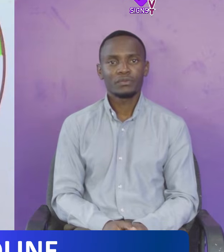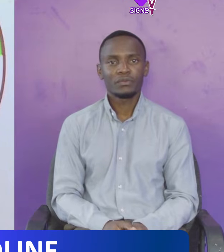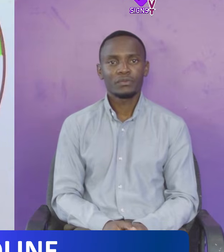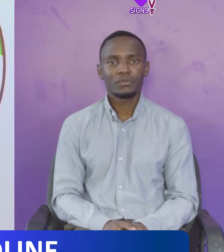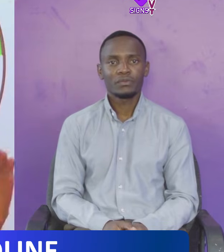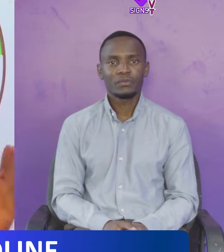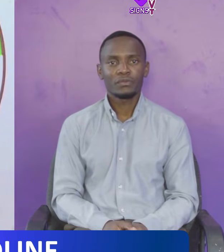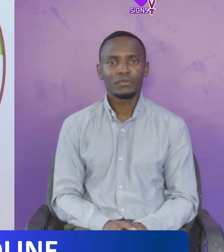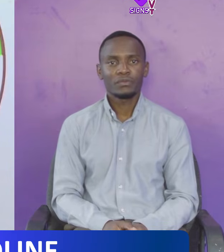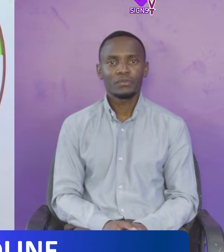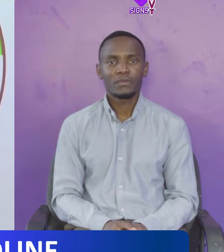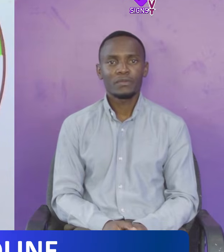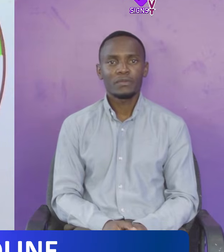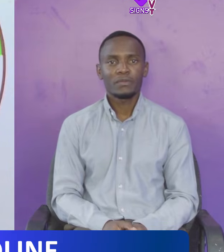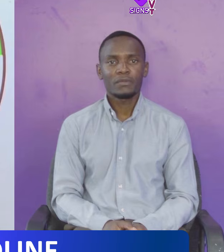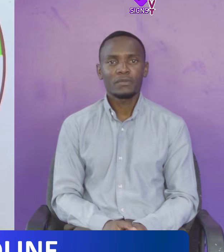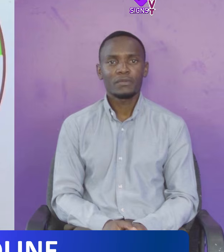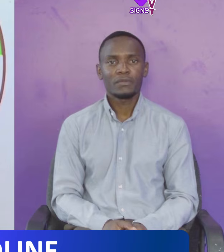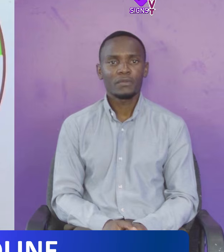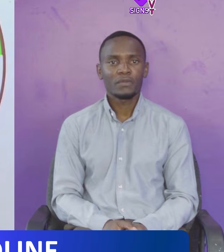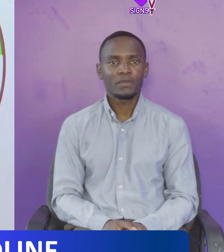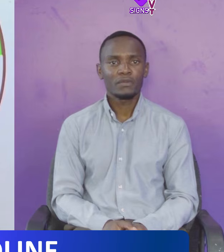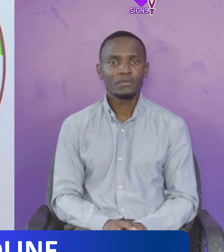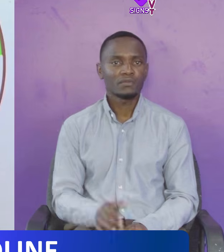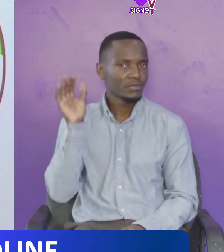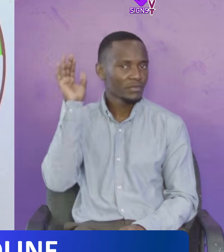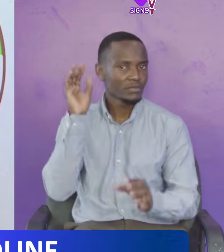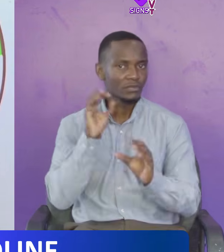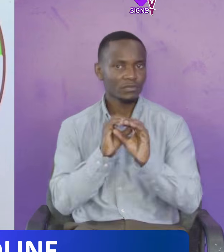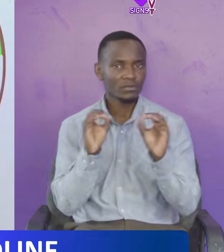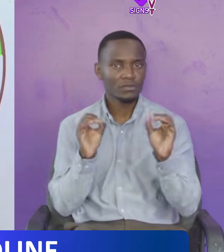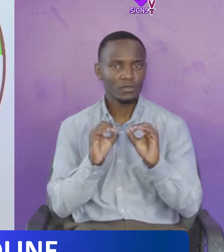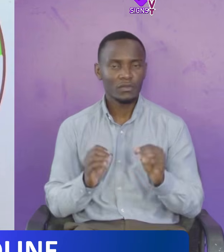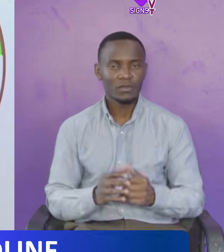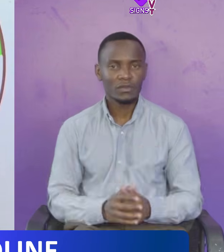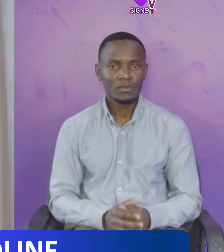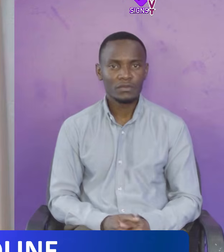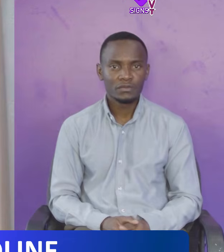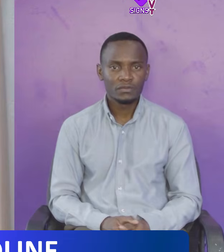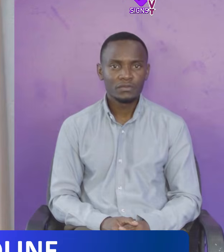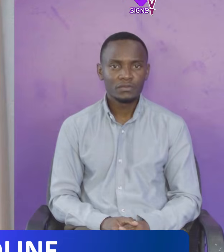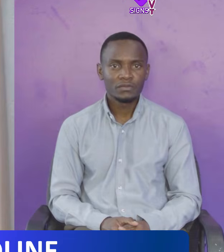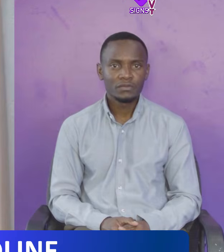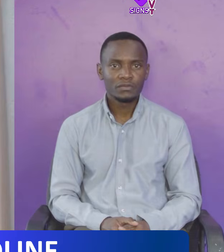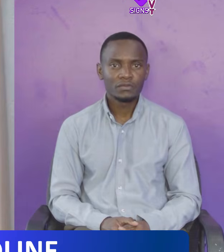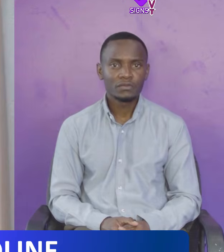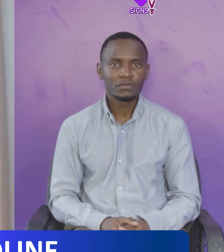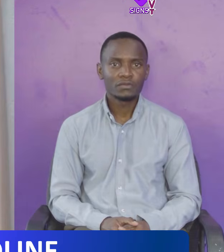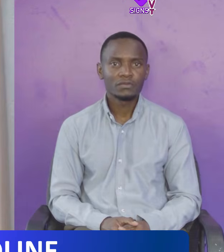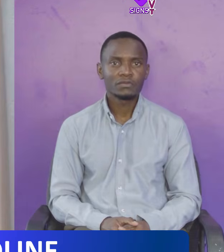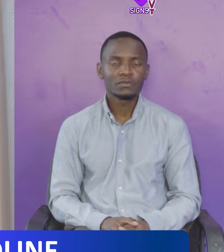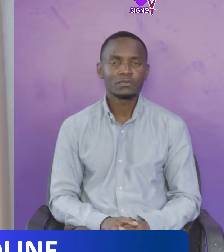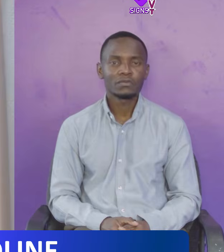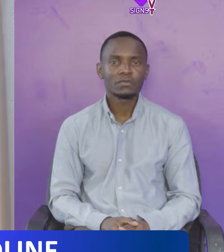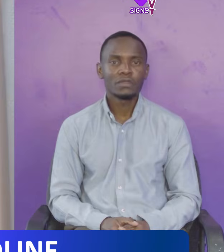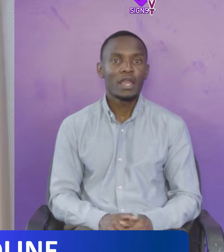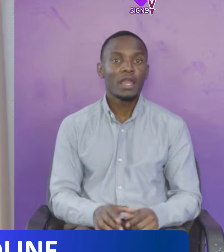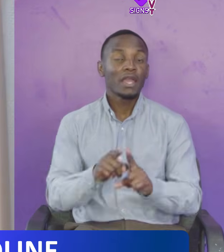to know that these goons belongs to the government, these goons belongs to the other party. As for the goons, as I have